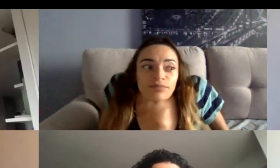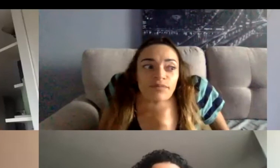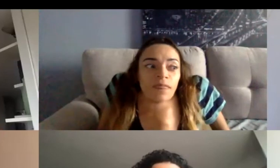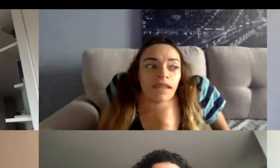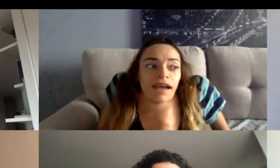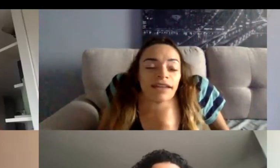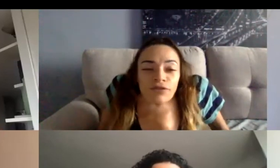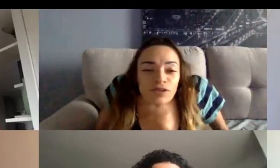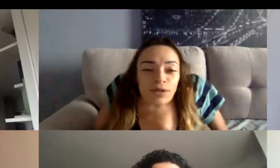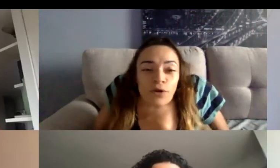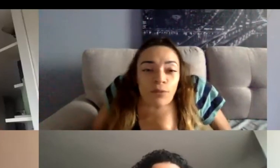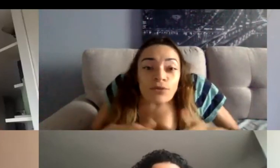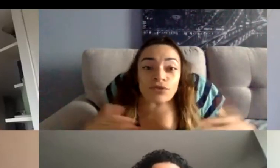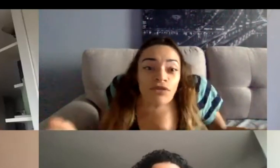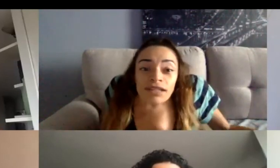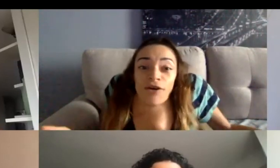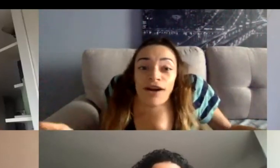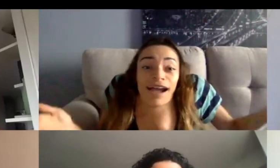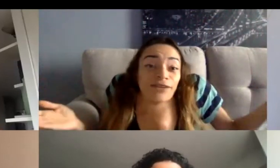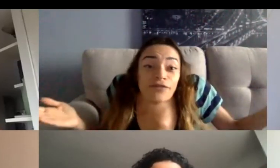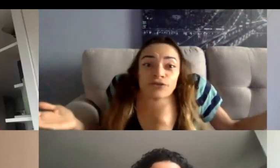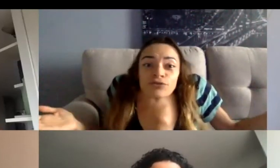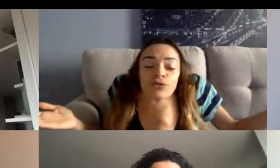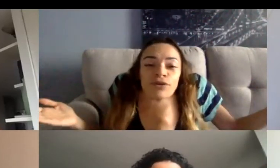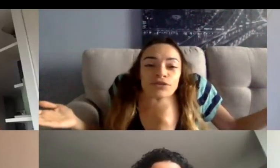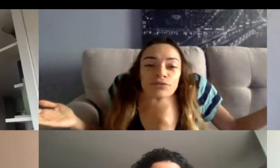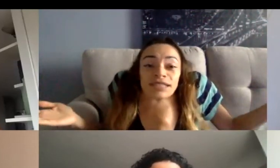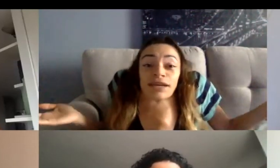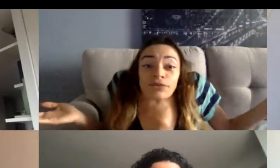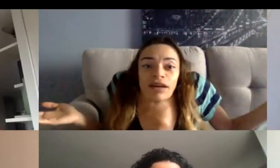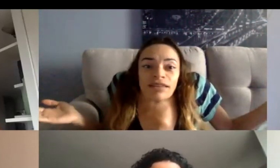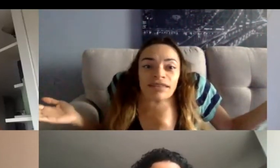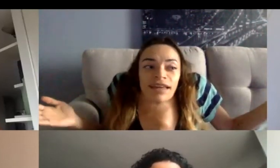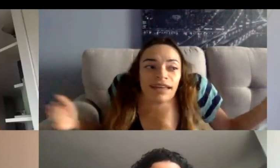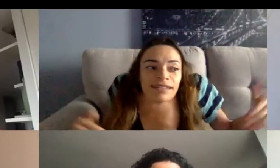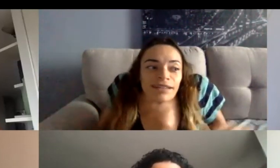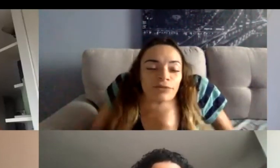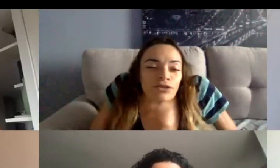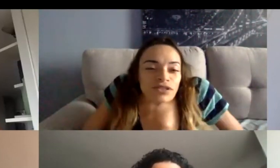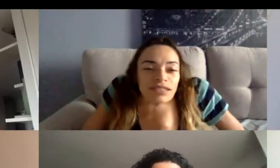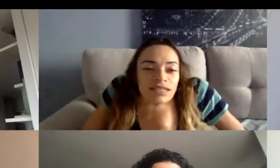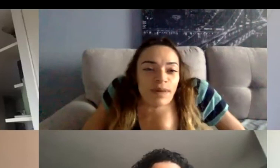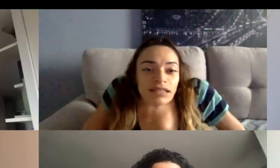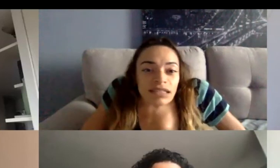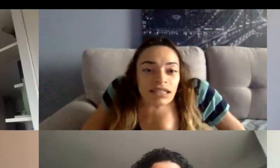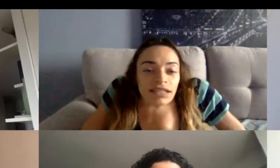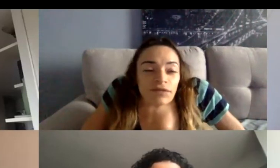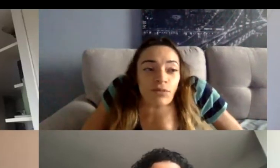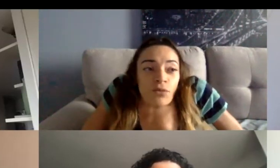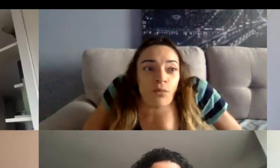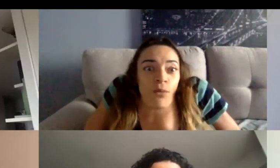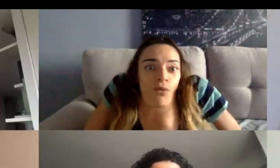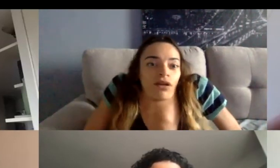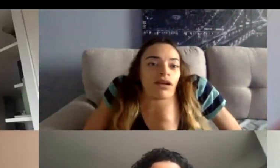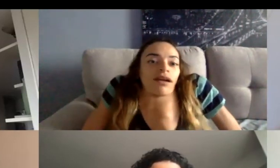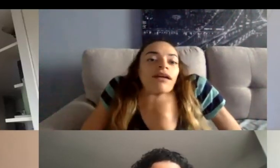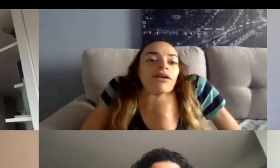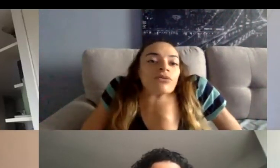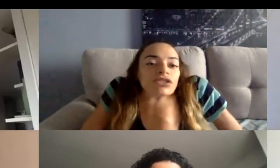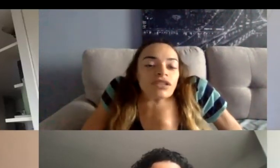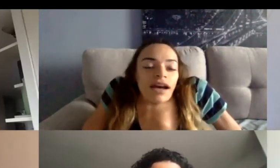choice. And On Display Global was already kind of virtual to begin with, and we're just expanding it even